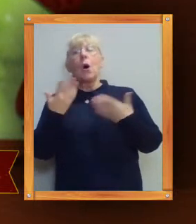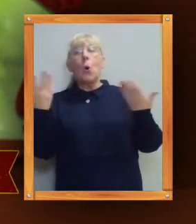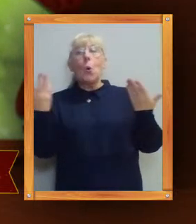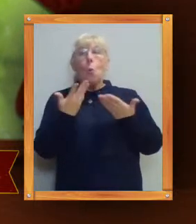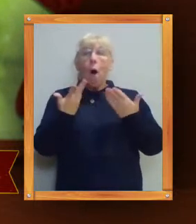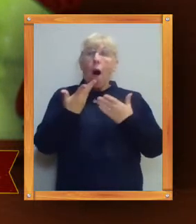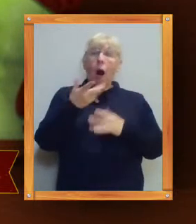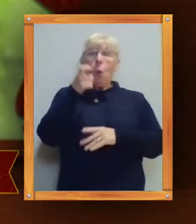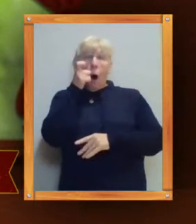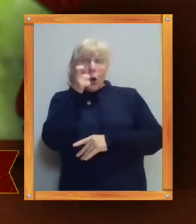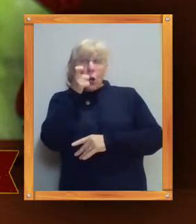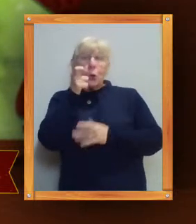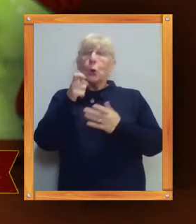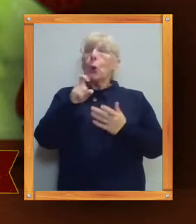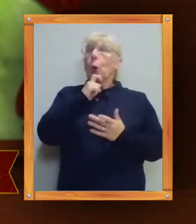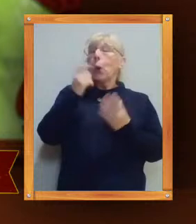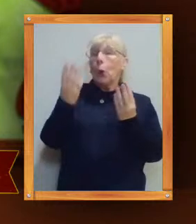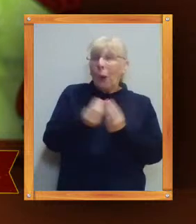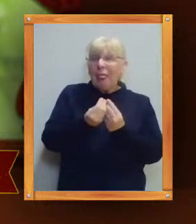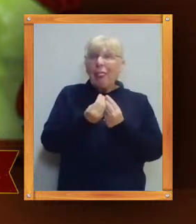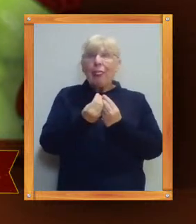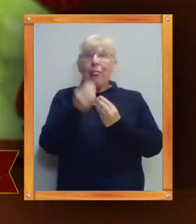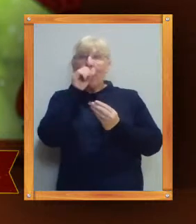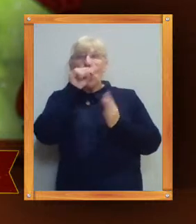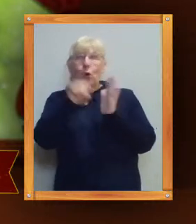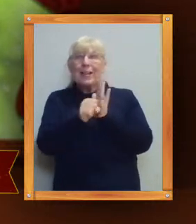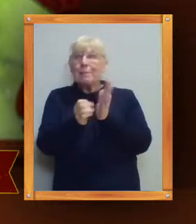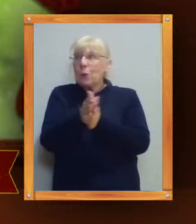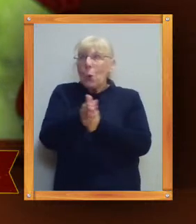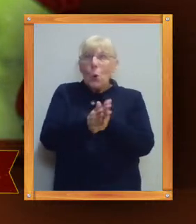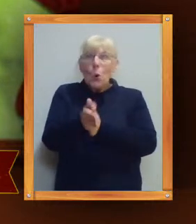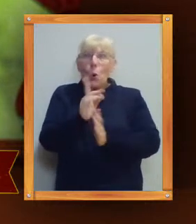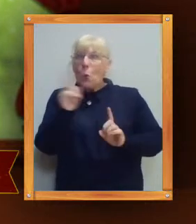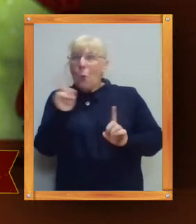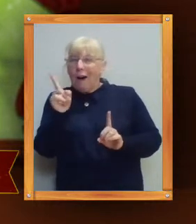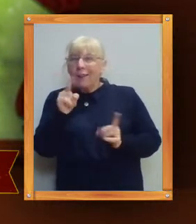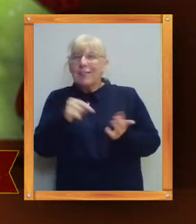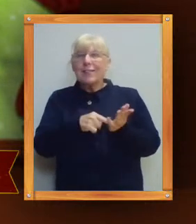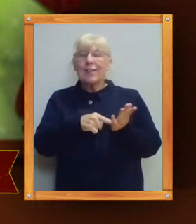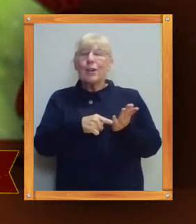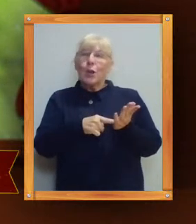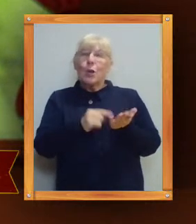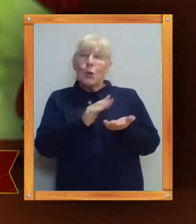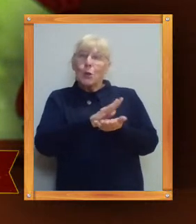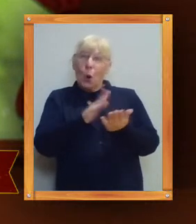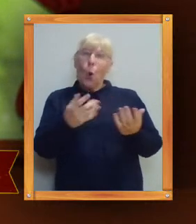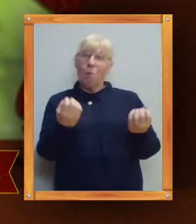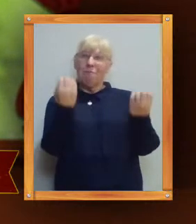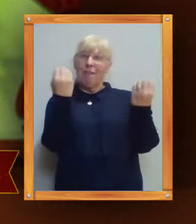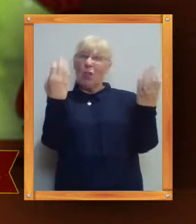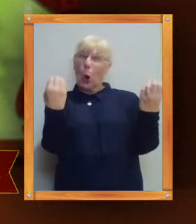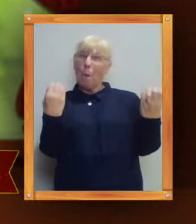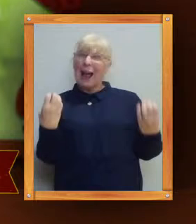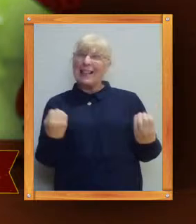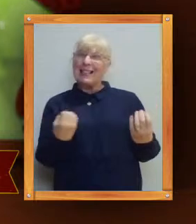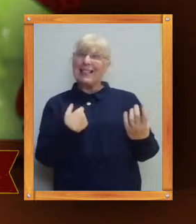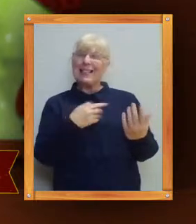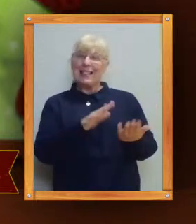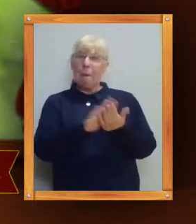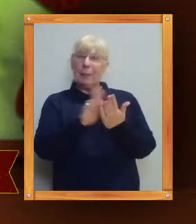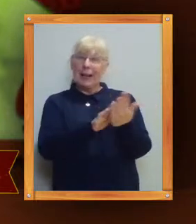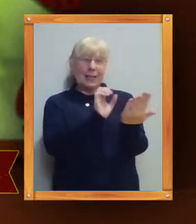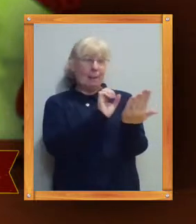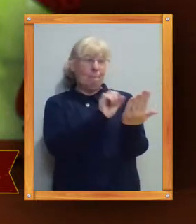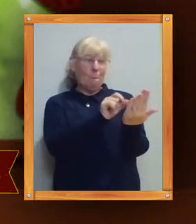Christmas. Punch all that into the comments section, whether you're watching me on Facebook or YouTube. We will read out loads of your greetings